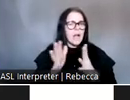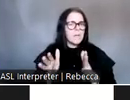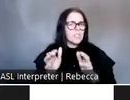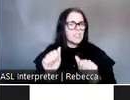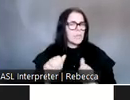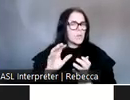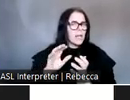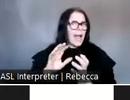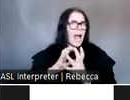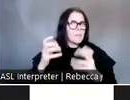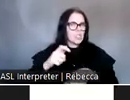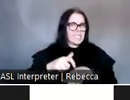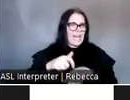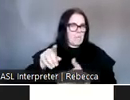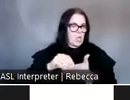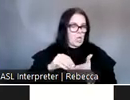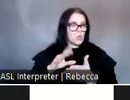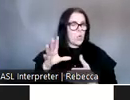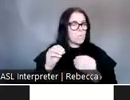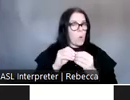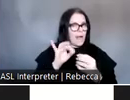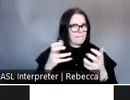model, not a time-based model.